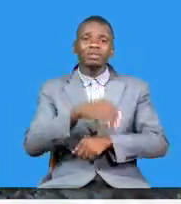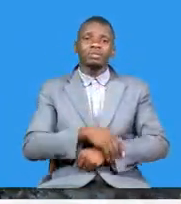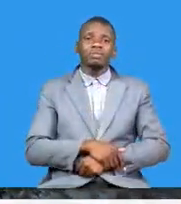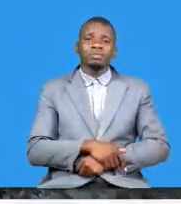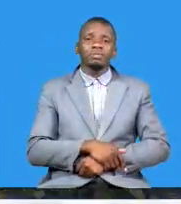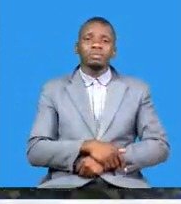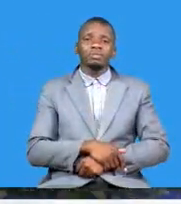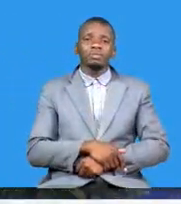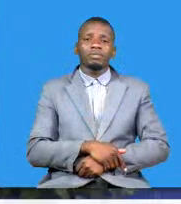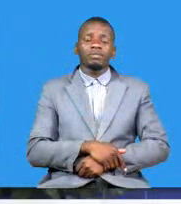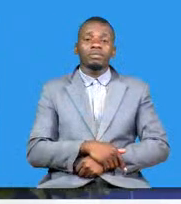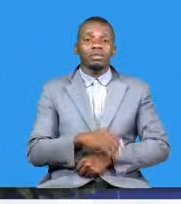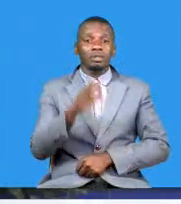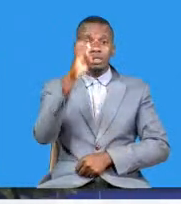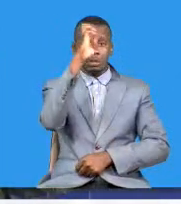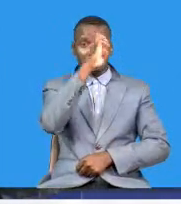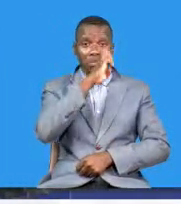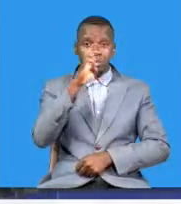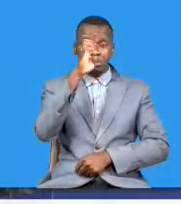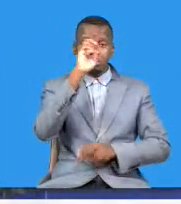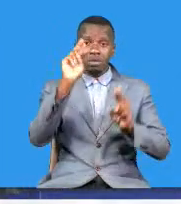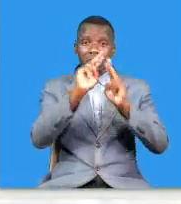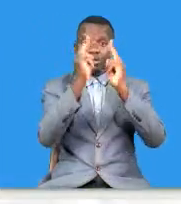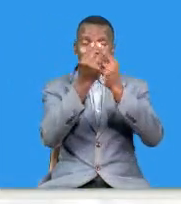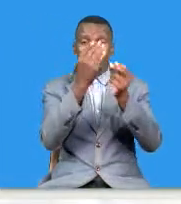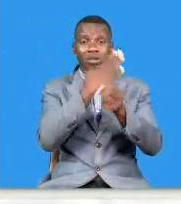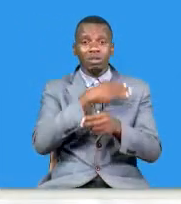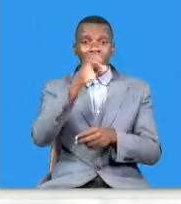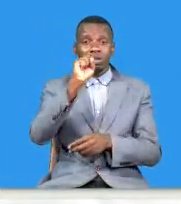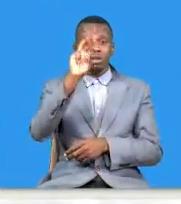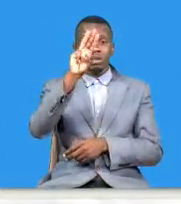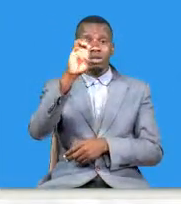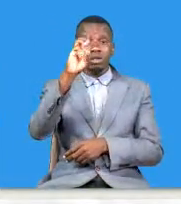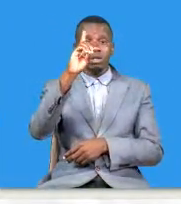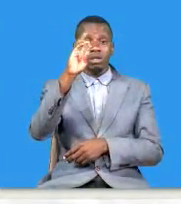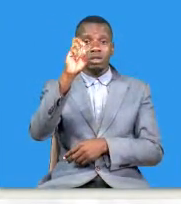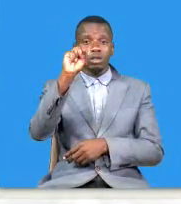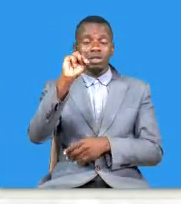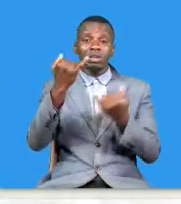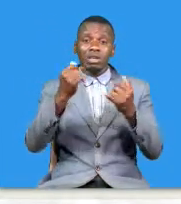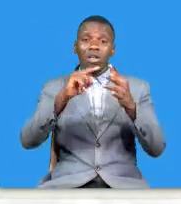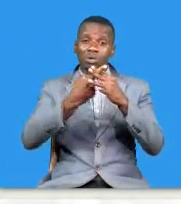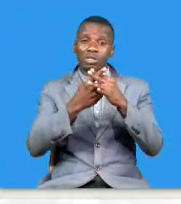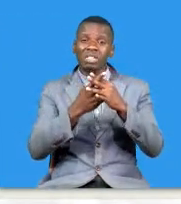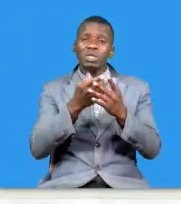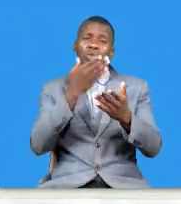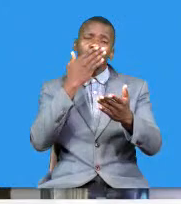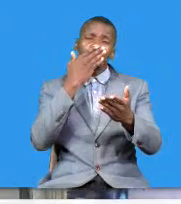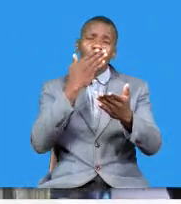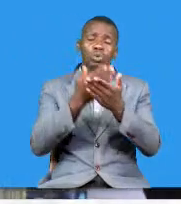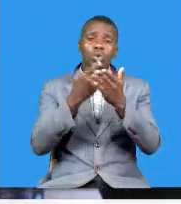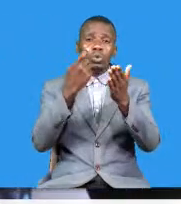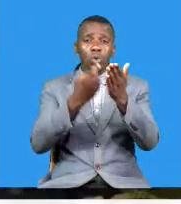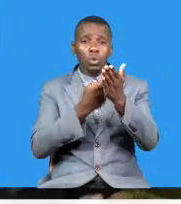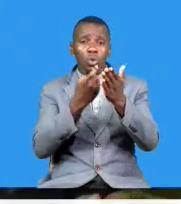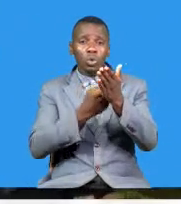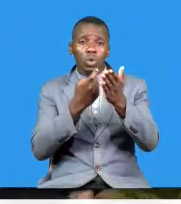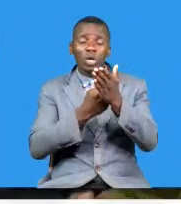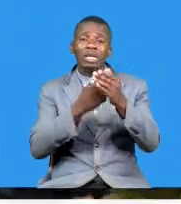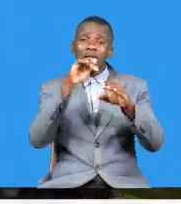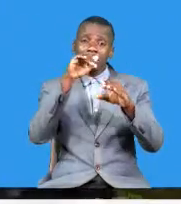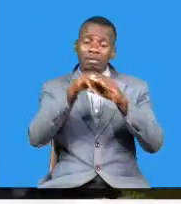The European Union and Sweden has rolled out a modern cooking facility, MCFA, in the country.